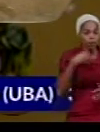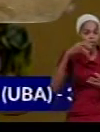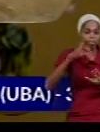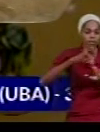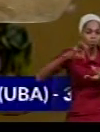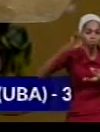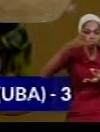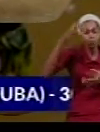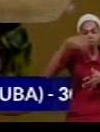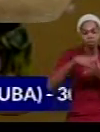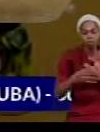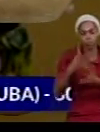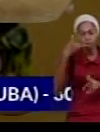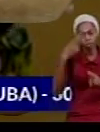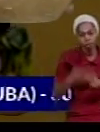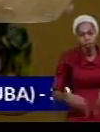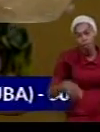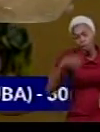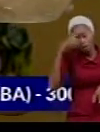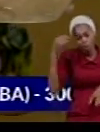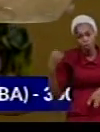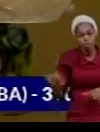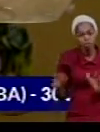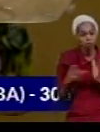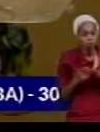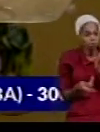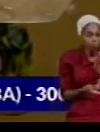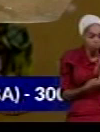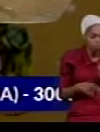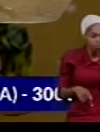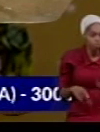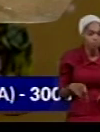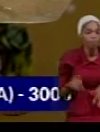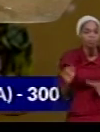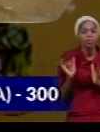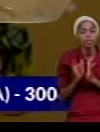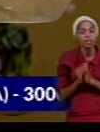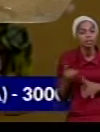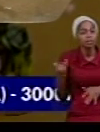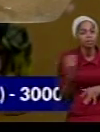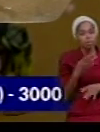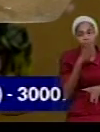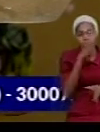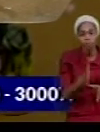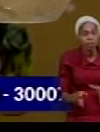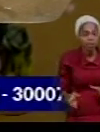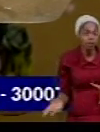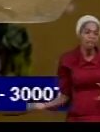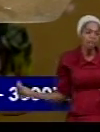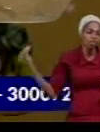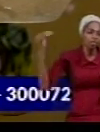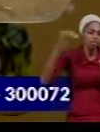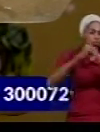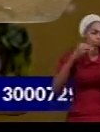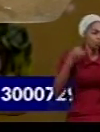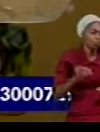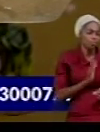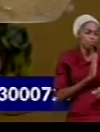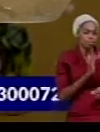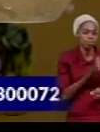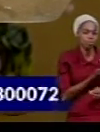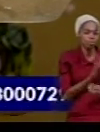As a result of the program, the outreaches we are having, there will be numerical growth. There